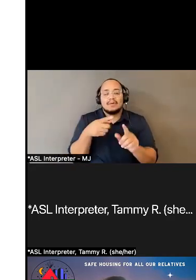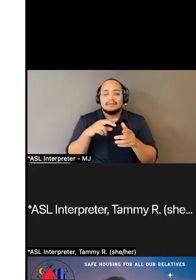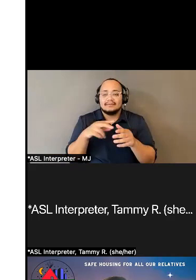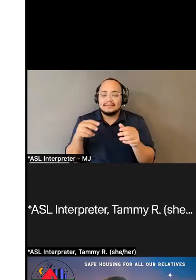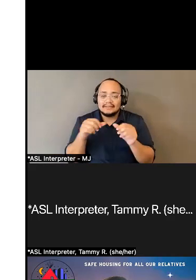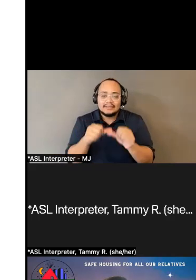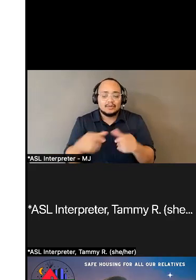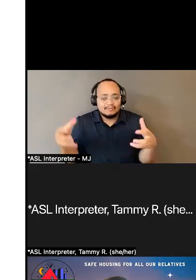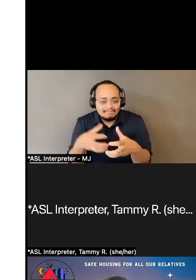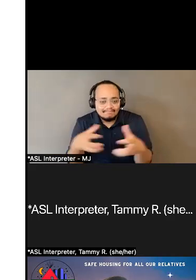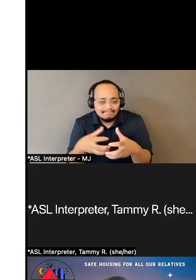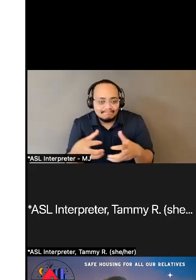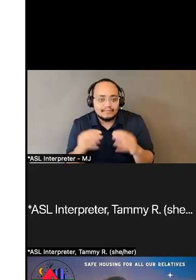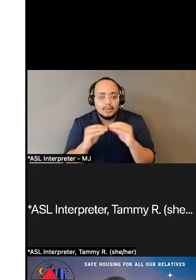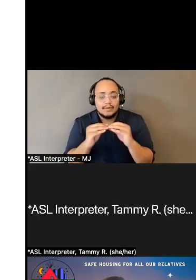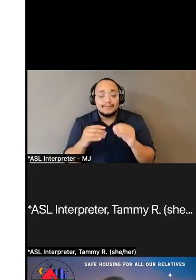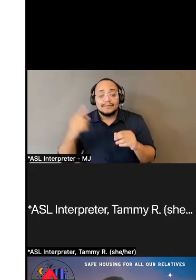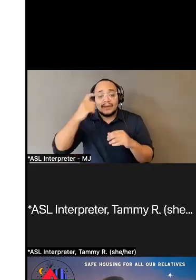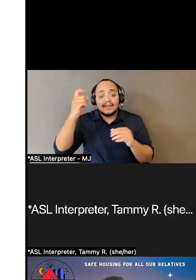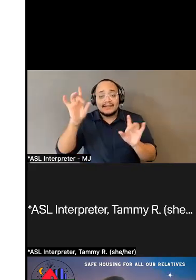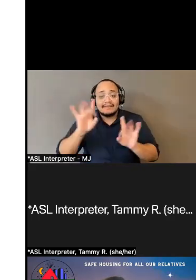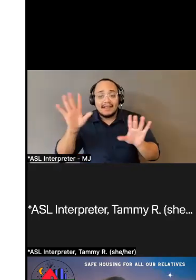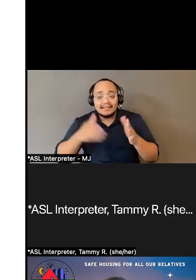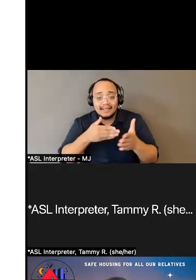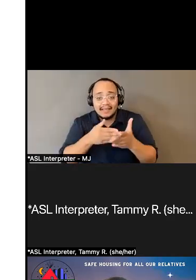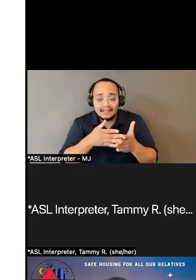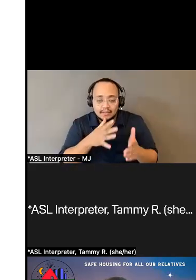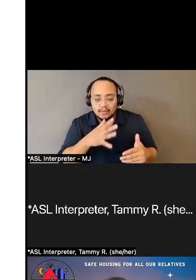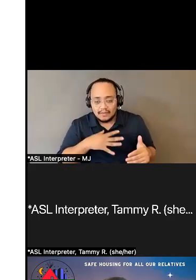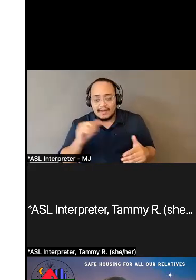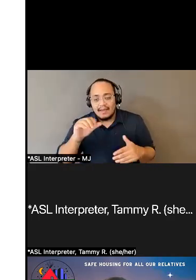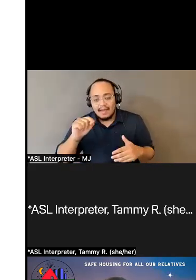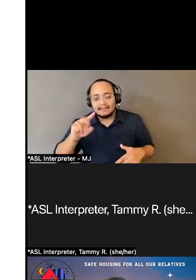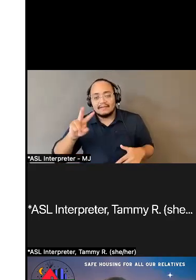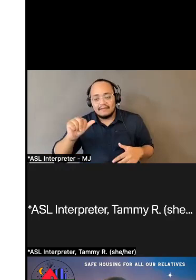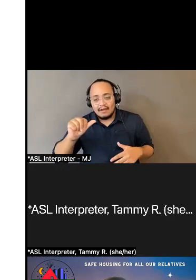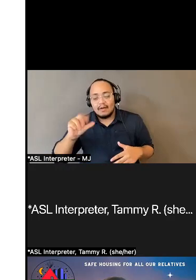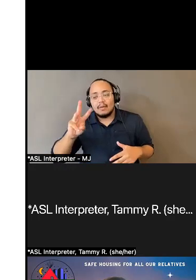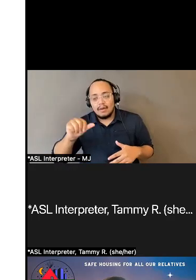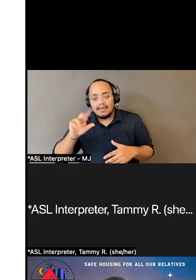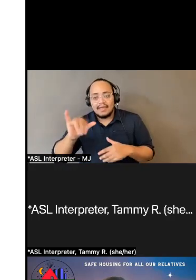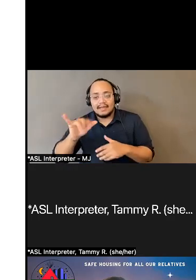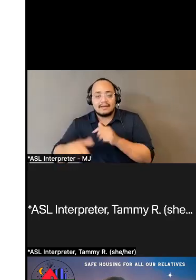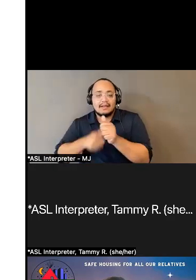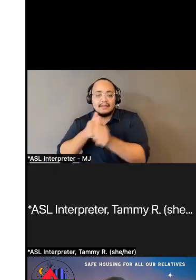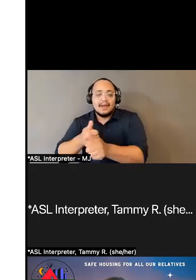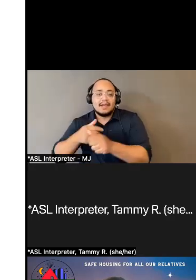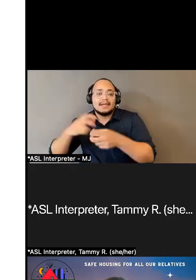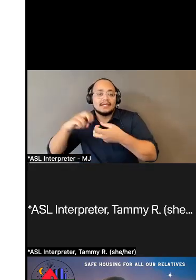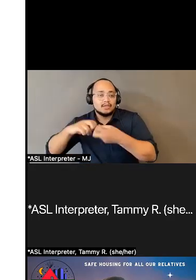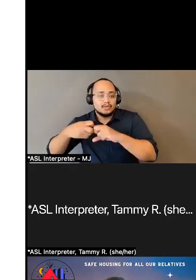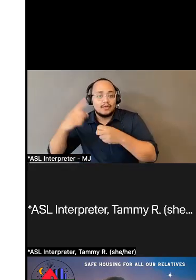that. Because the Violence Against Women Act is a compliance issue for certain tribal housing entities